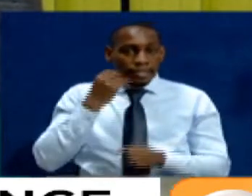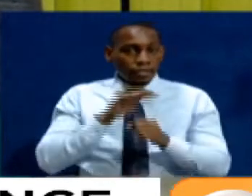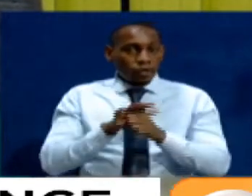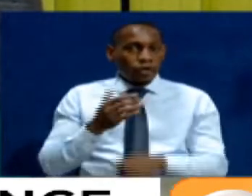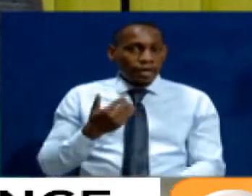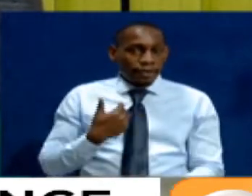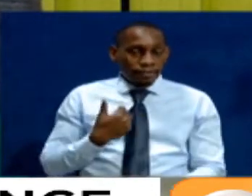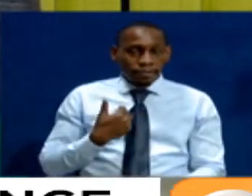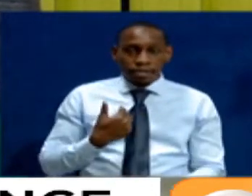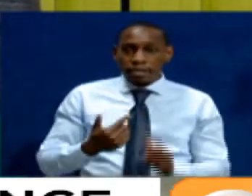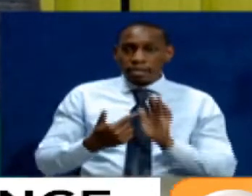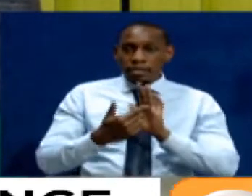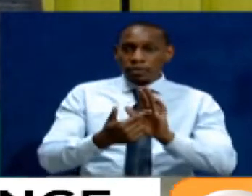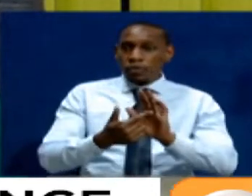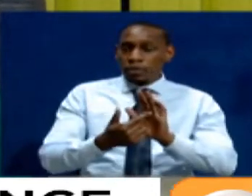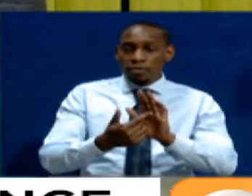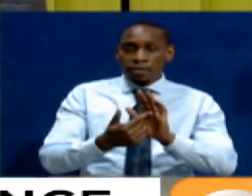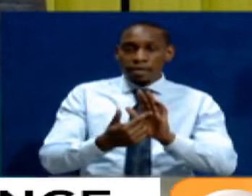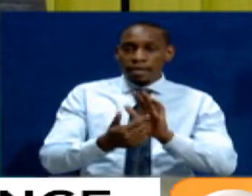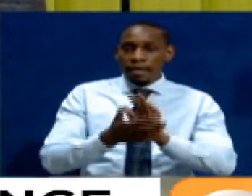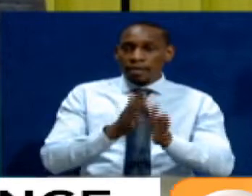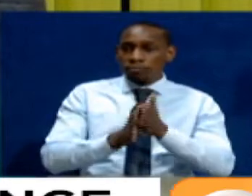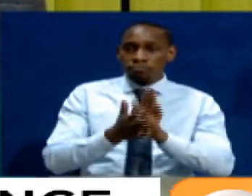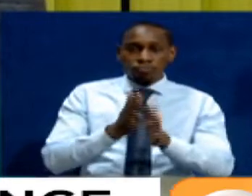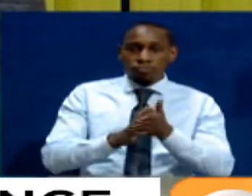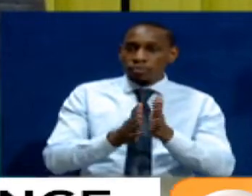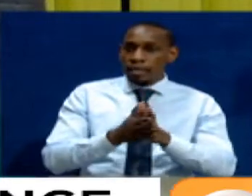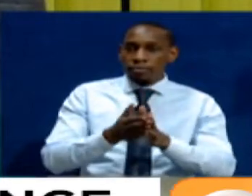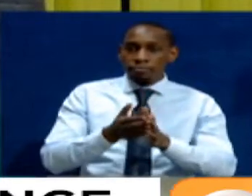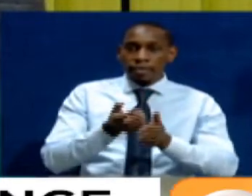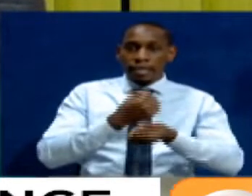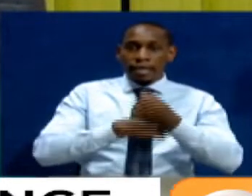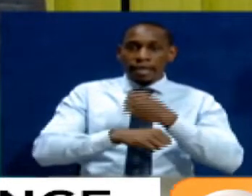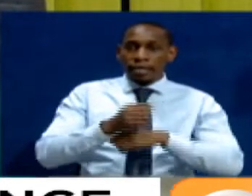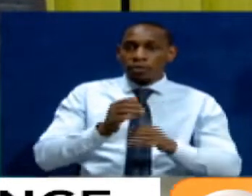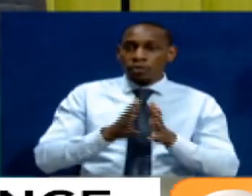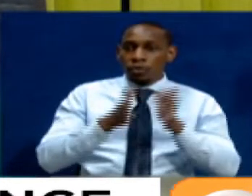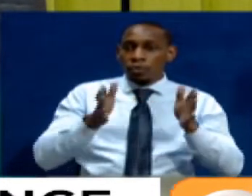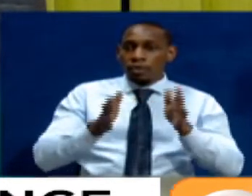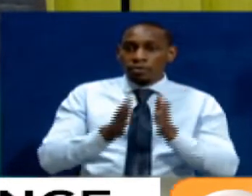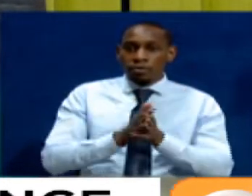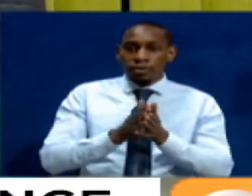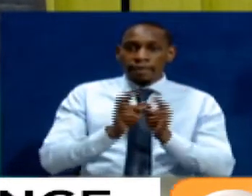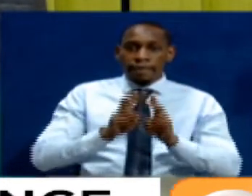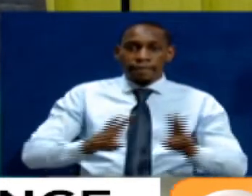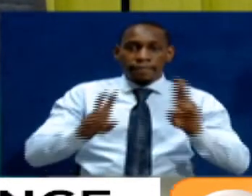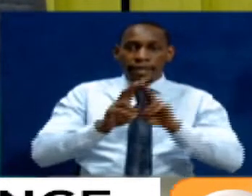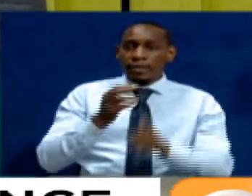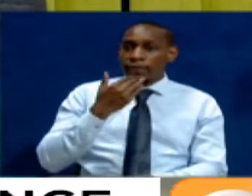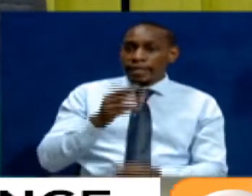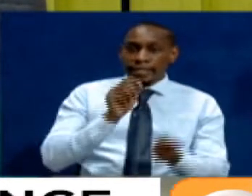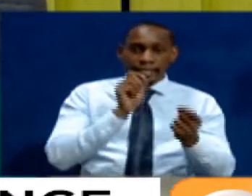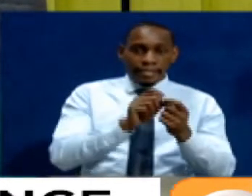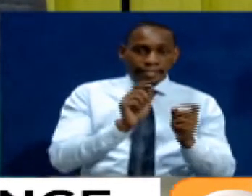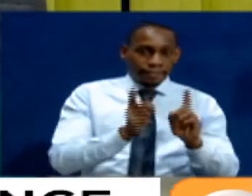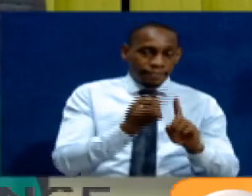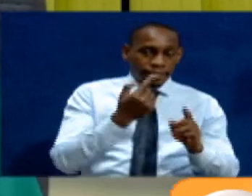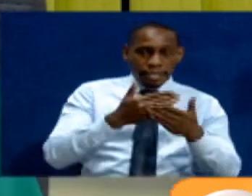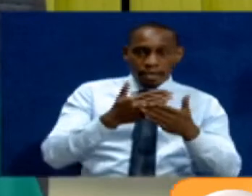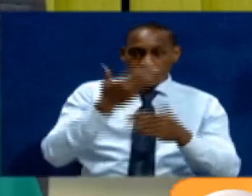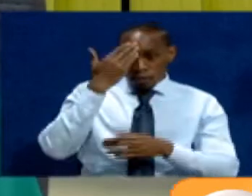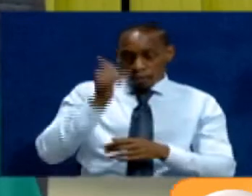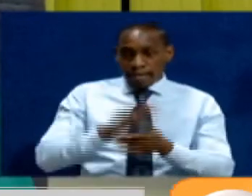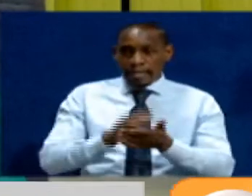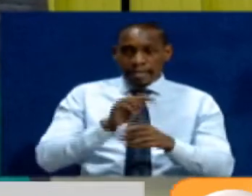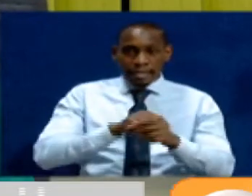disease has not shown any major reactions. So there will be no value in being tested first, because